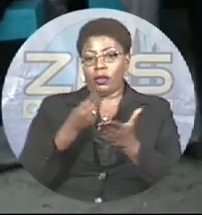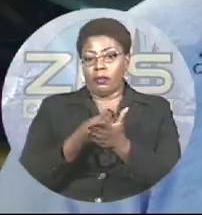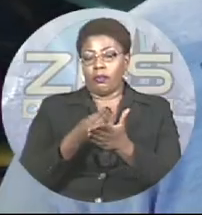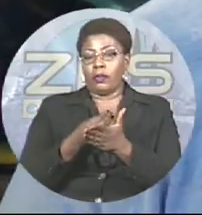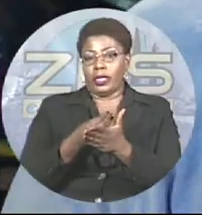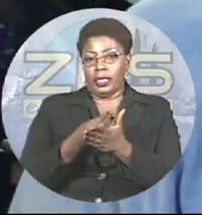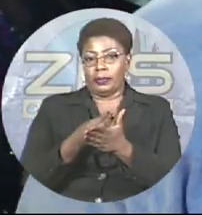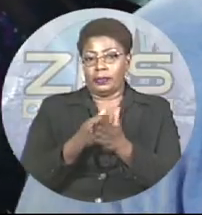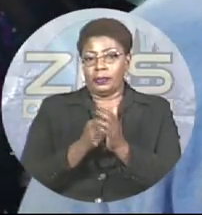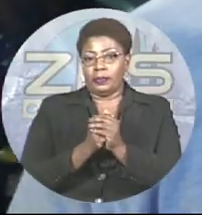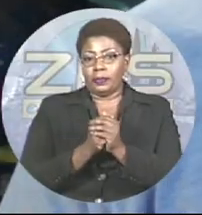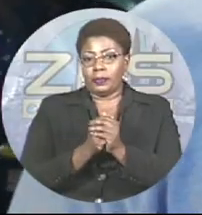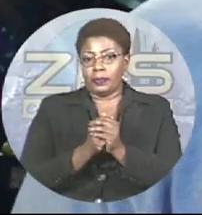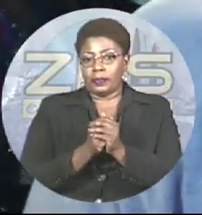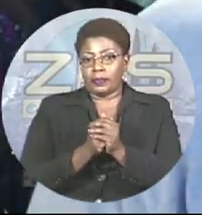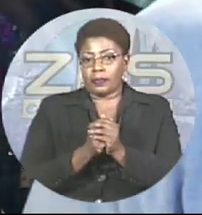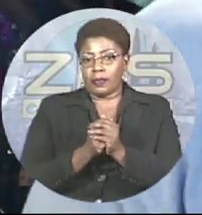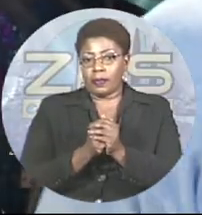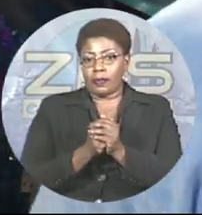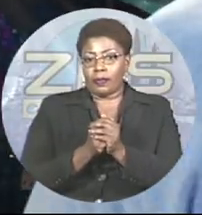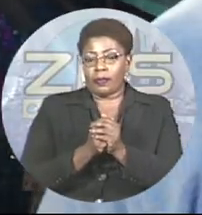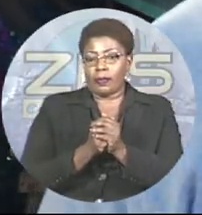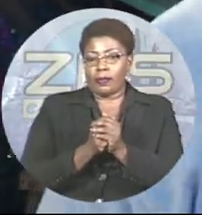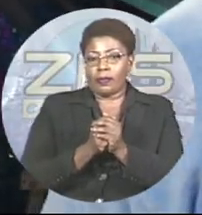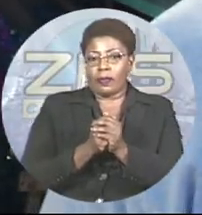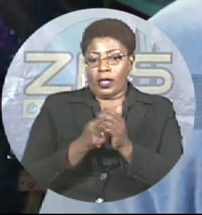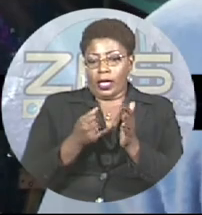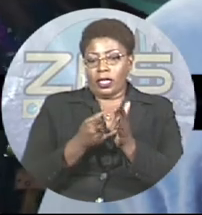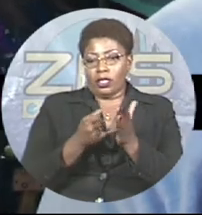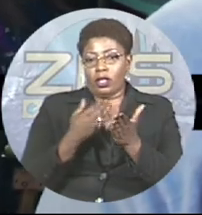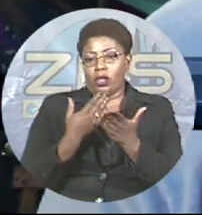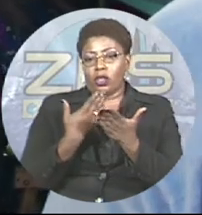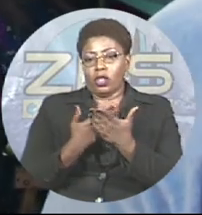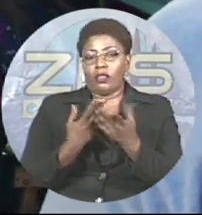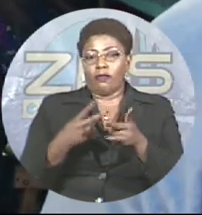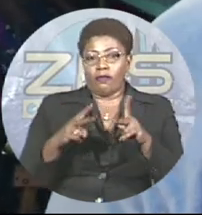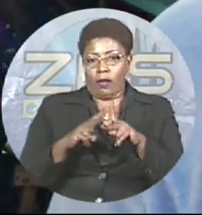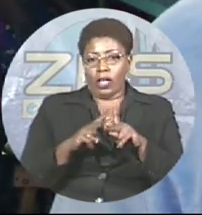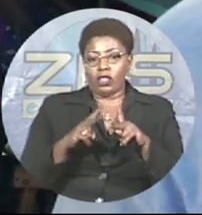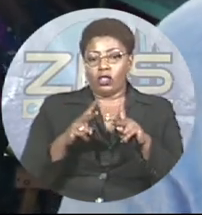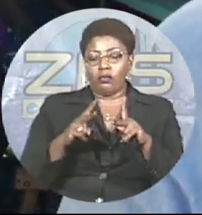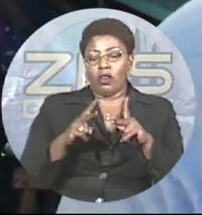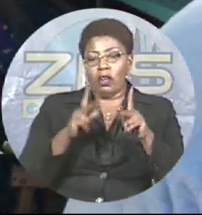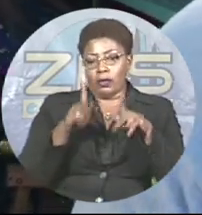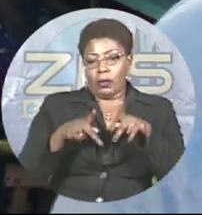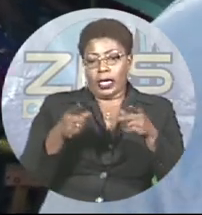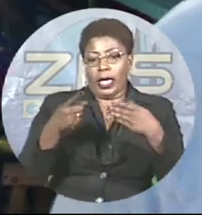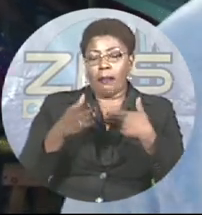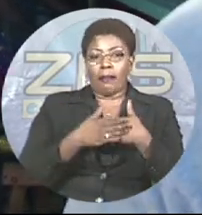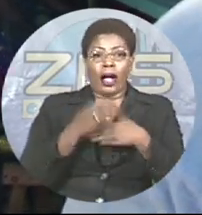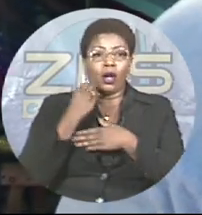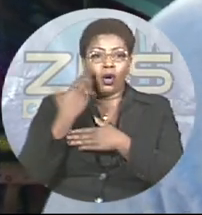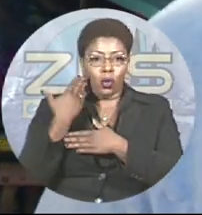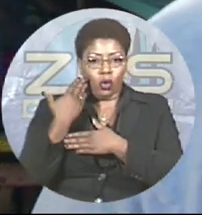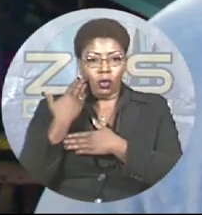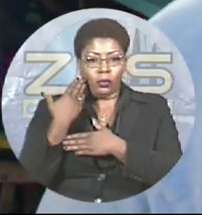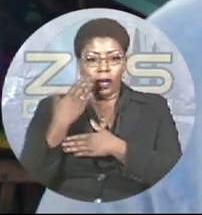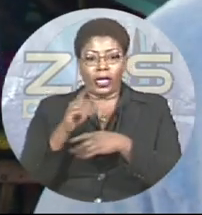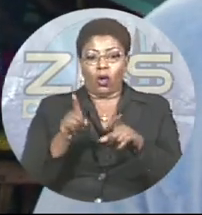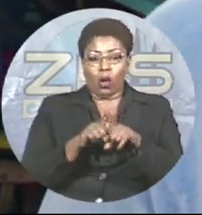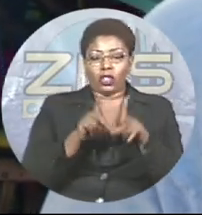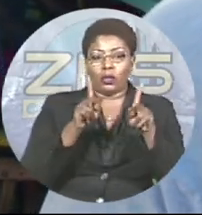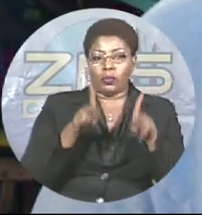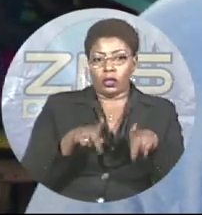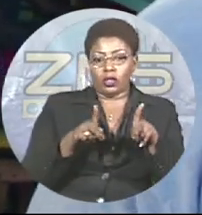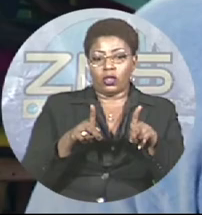island. Regattas have a great value because of the fact that there are a lot of people who want to come back home who have connections, and also persons who are looking for